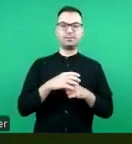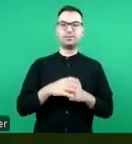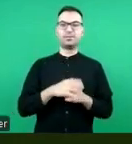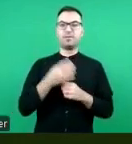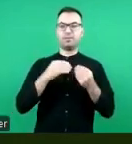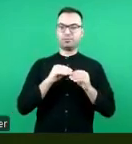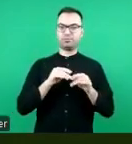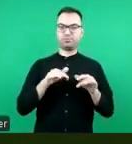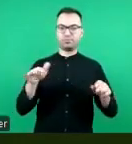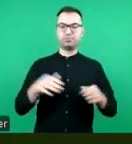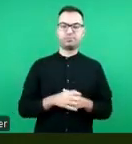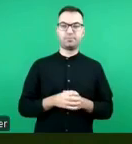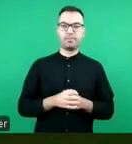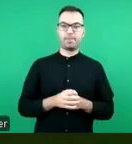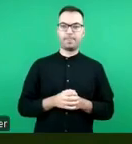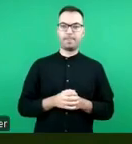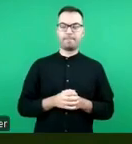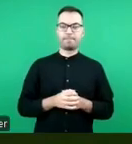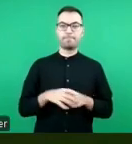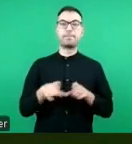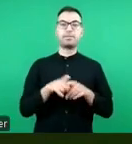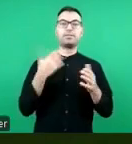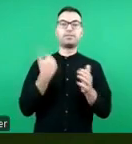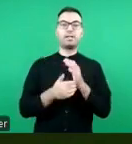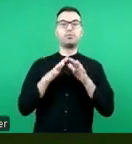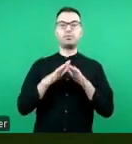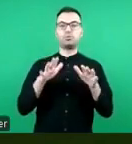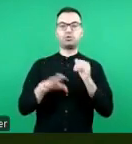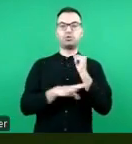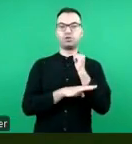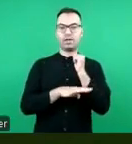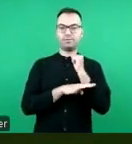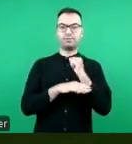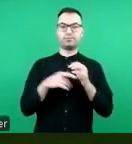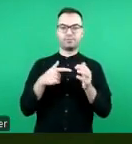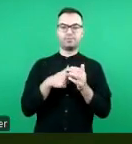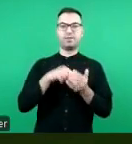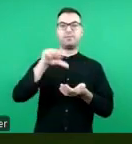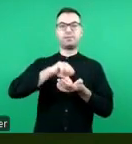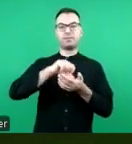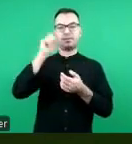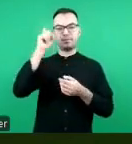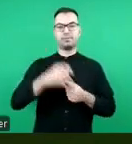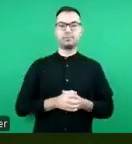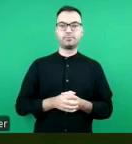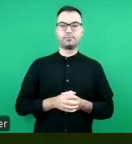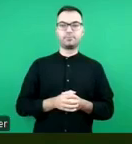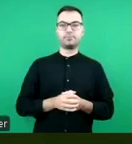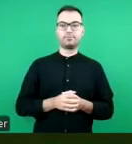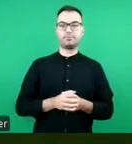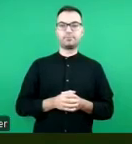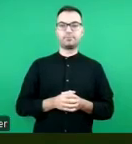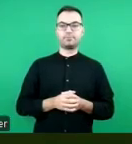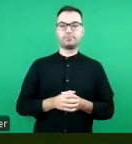quite some loss of spruces in central Germany, especially these parts. I'm aware of several like forestry